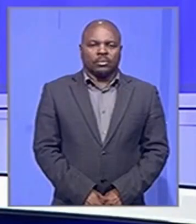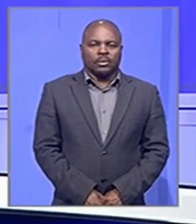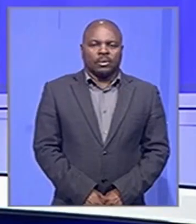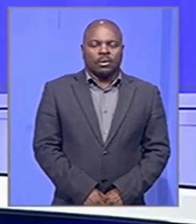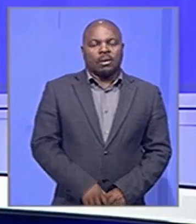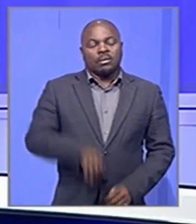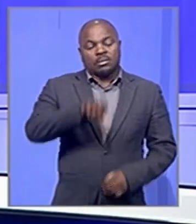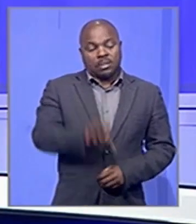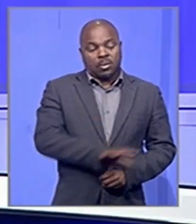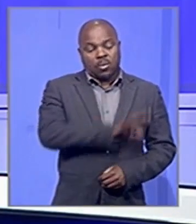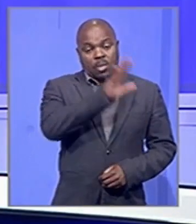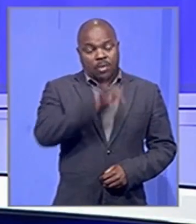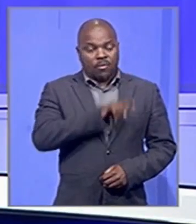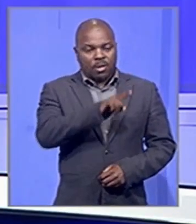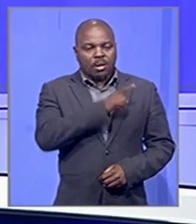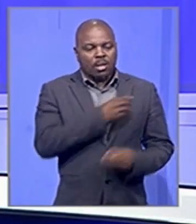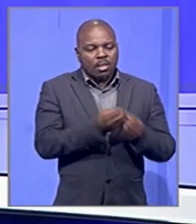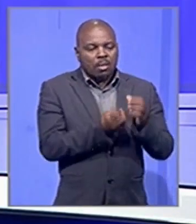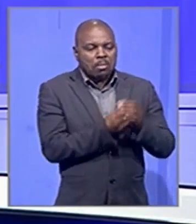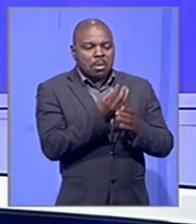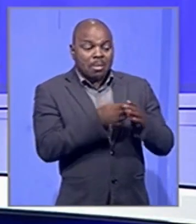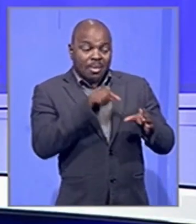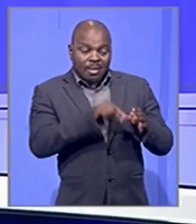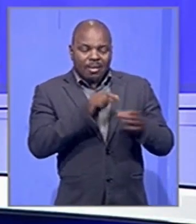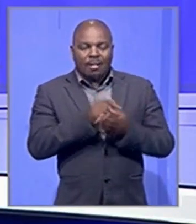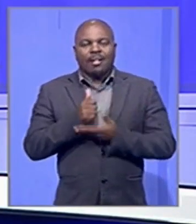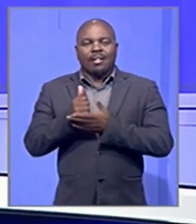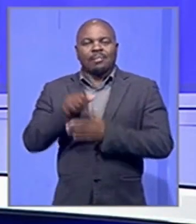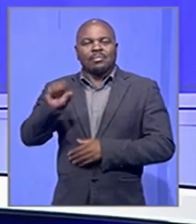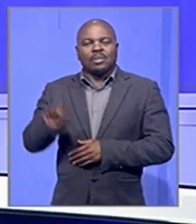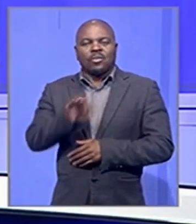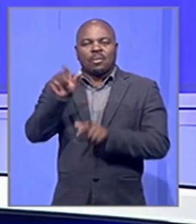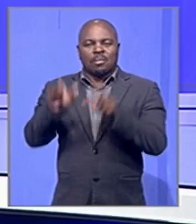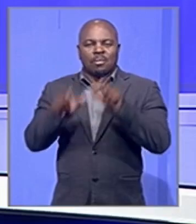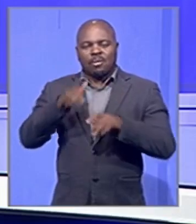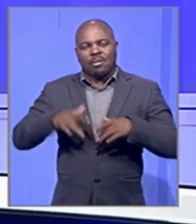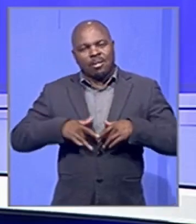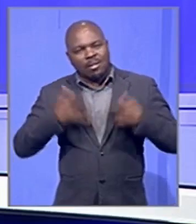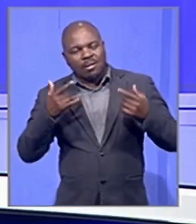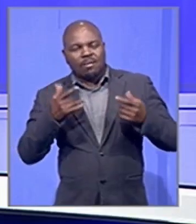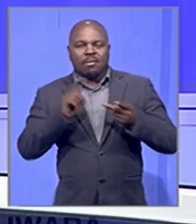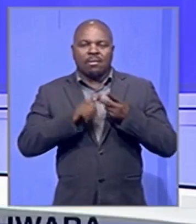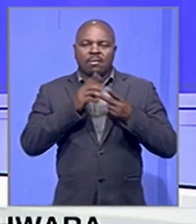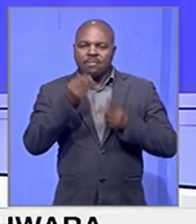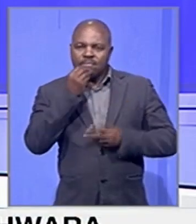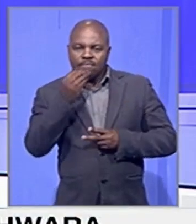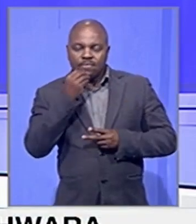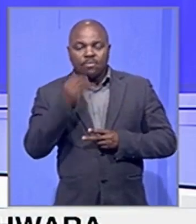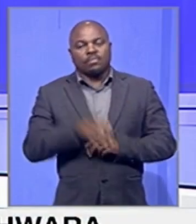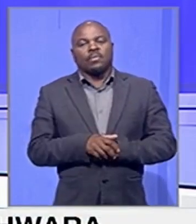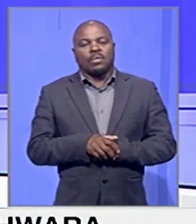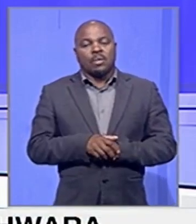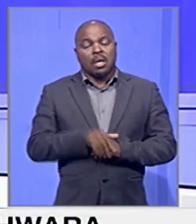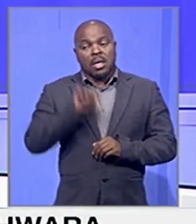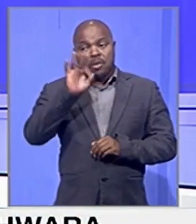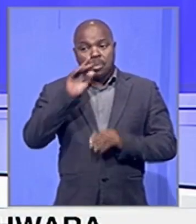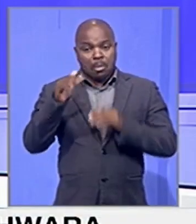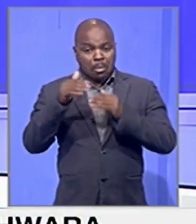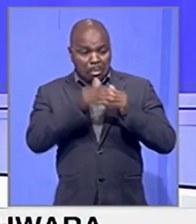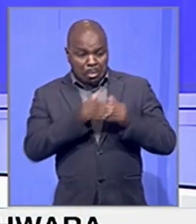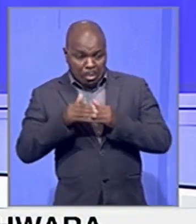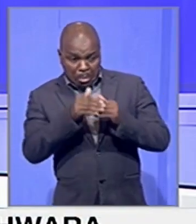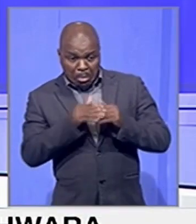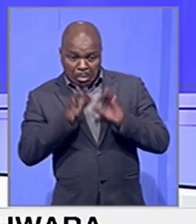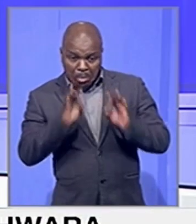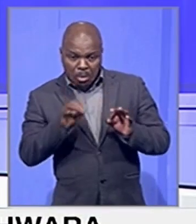Dikuno tsa tlholego tsa Afrika Borwa di tlamela baagi ba le bantsi ka dijo le matshelo a botoka, segolo bogolo fa di tlhokomelwa ke bao ba